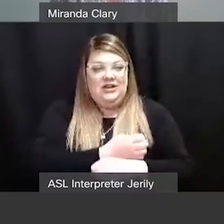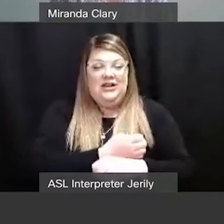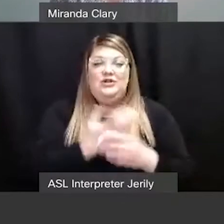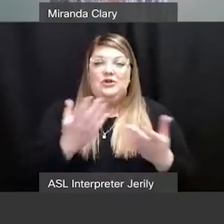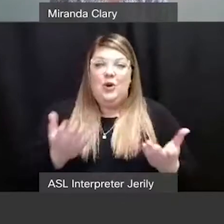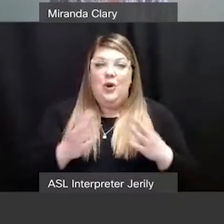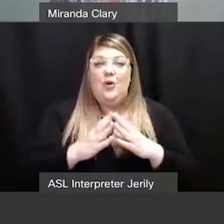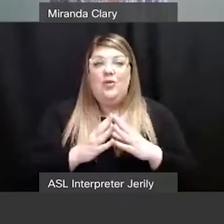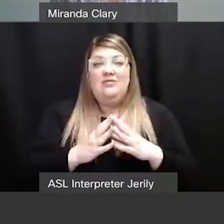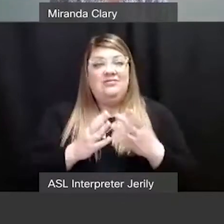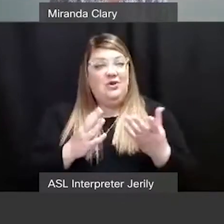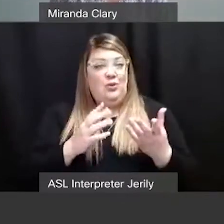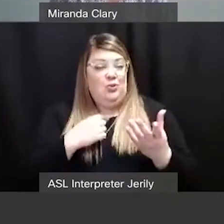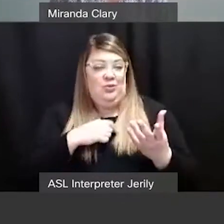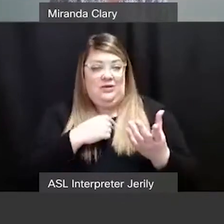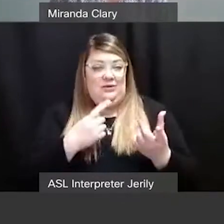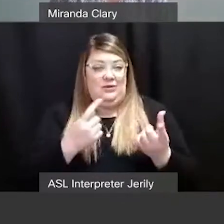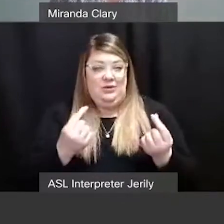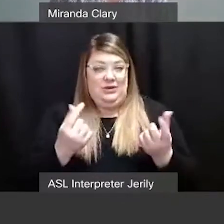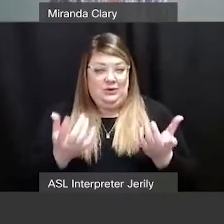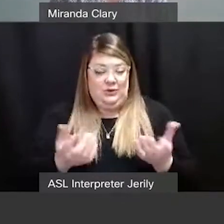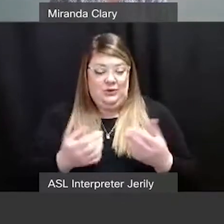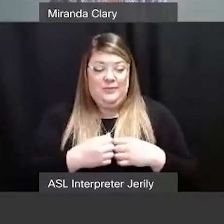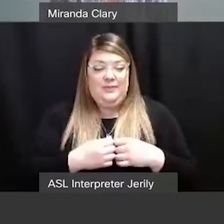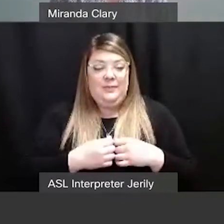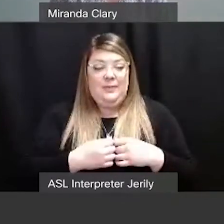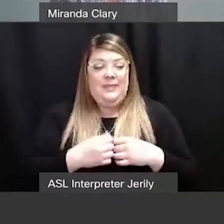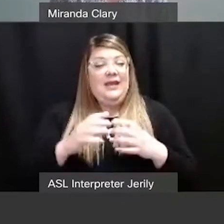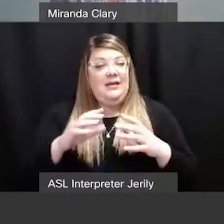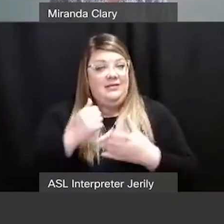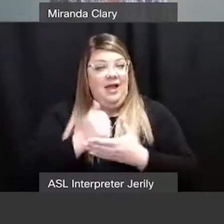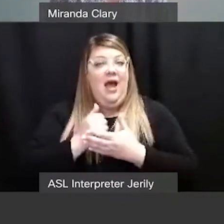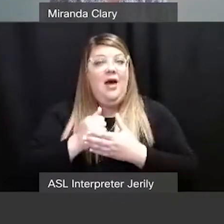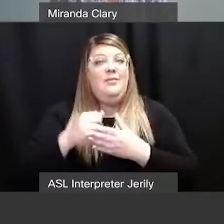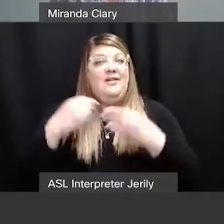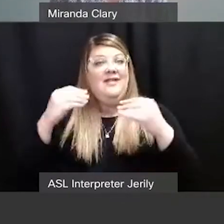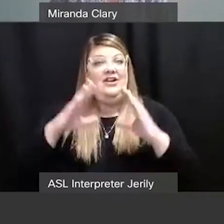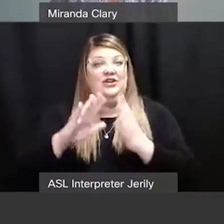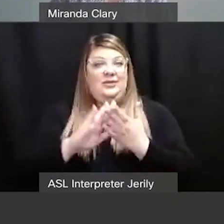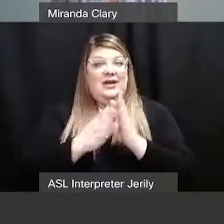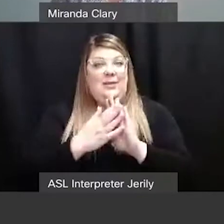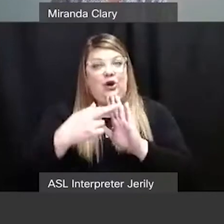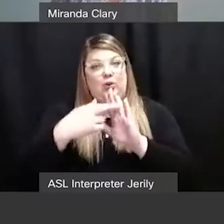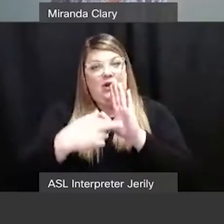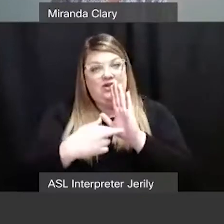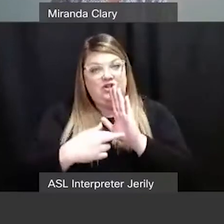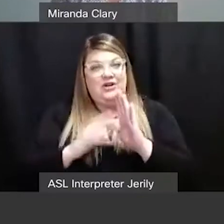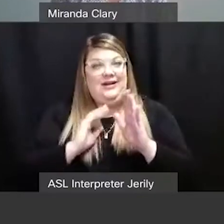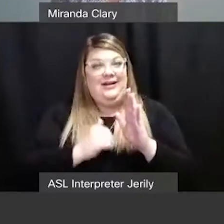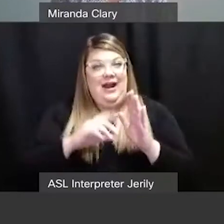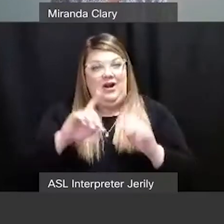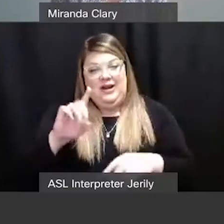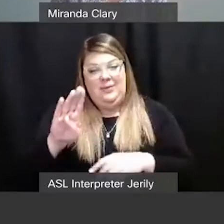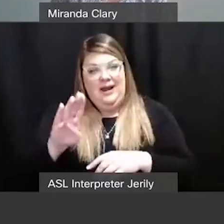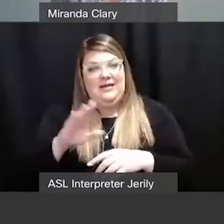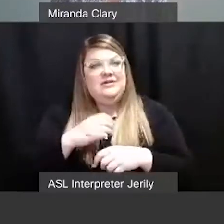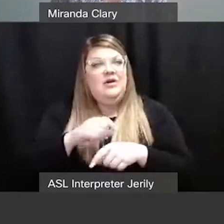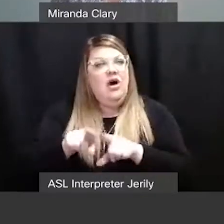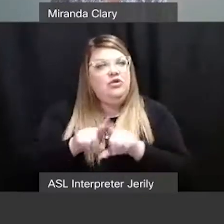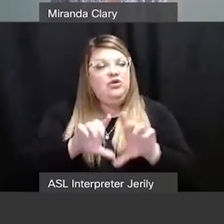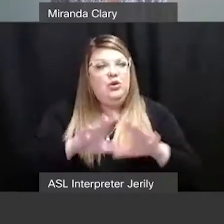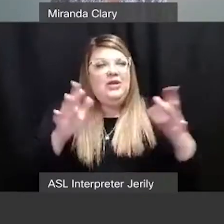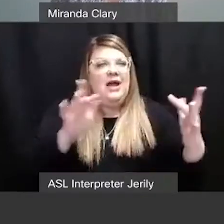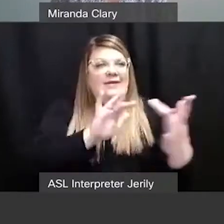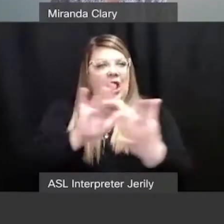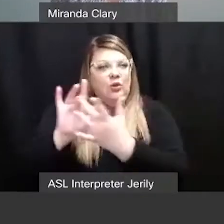So pretty much what I do is help getting vendors registered in our vendor database, and also do a lot of